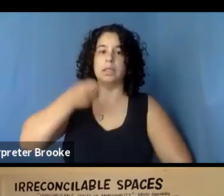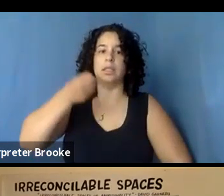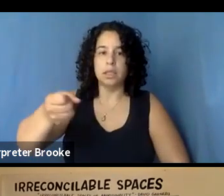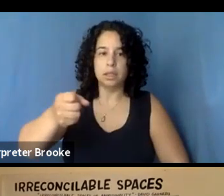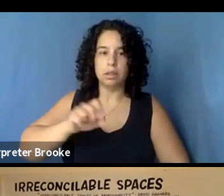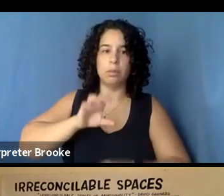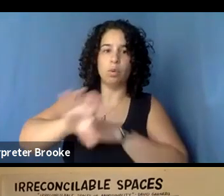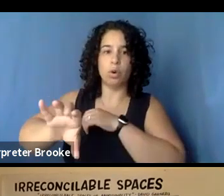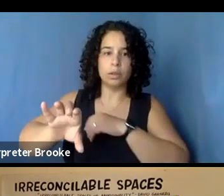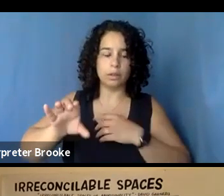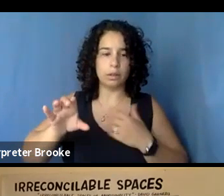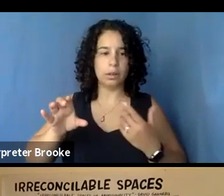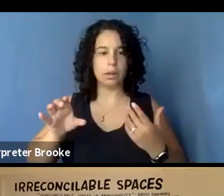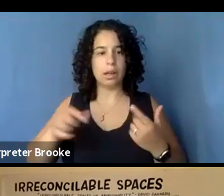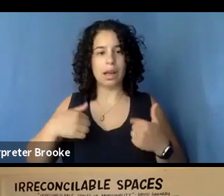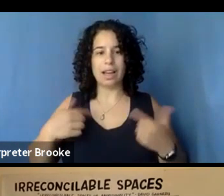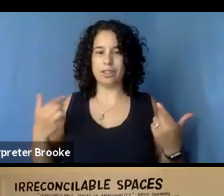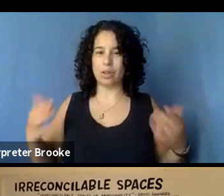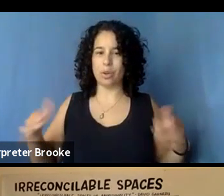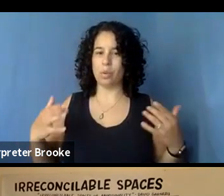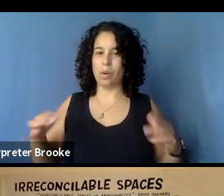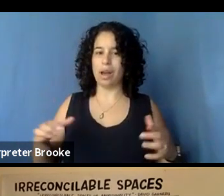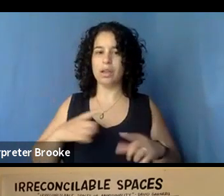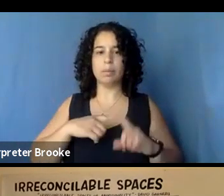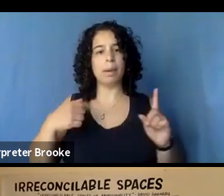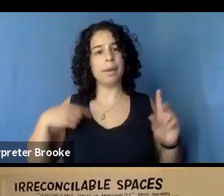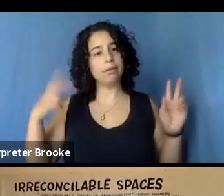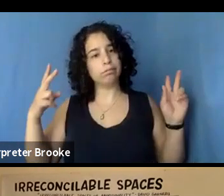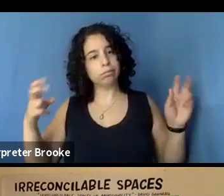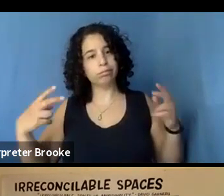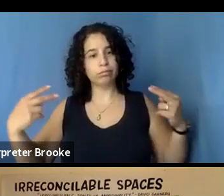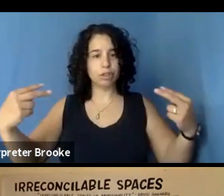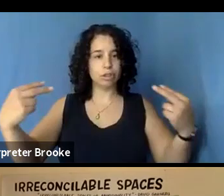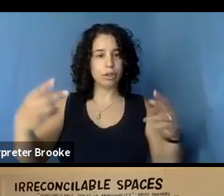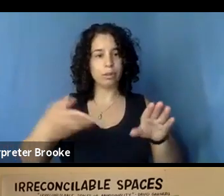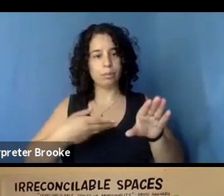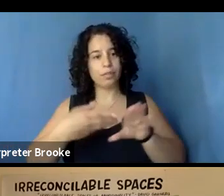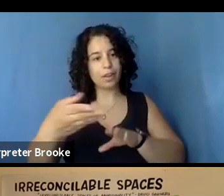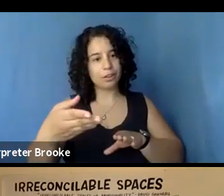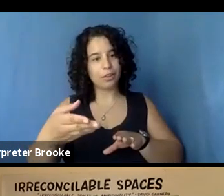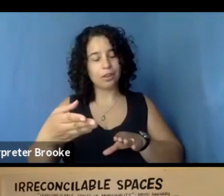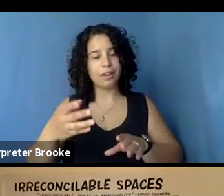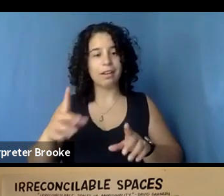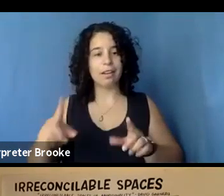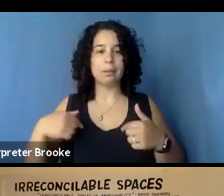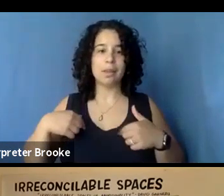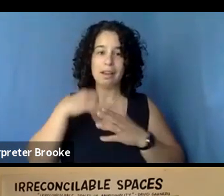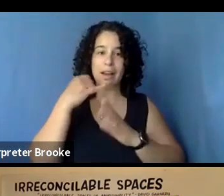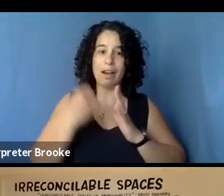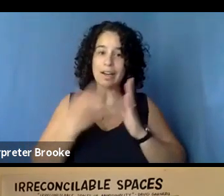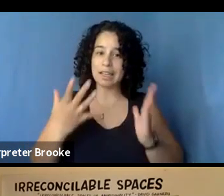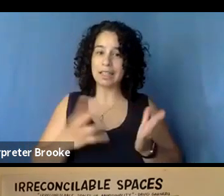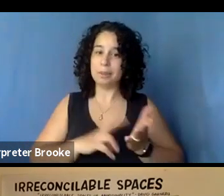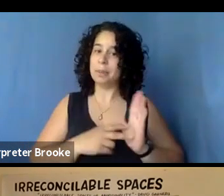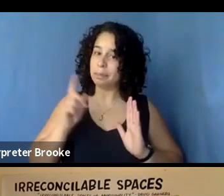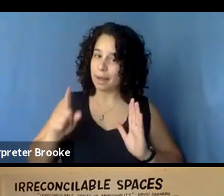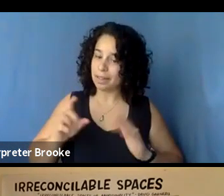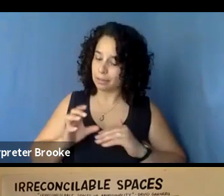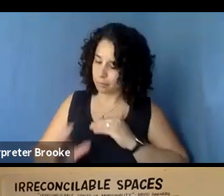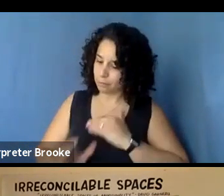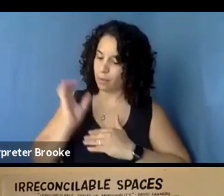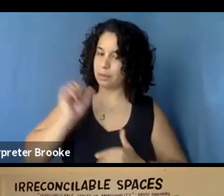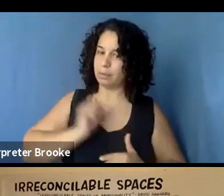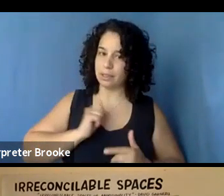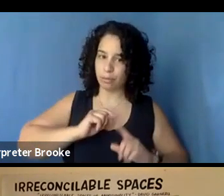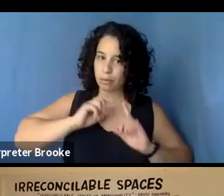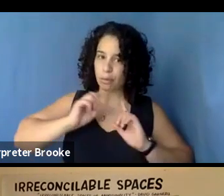go because if you're a professional and an artist, you will go there.